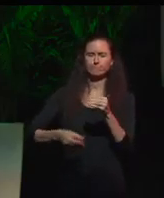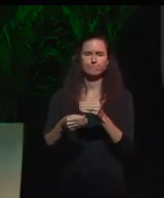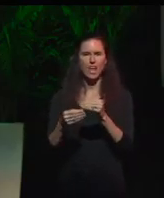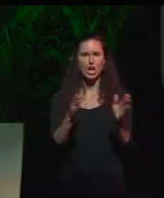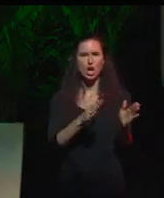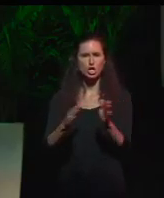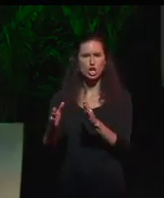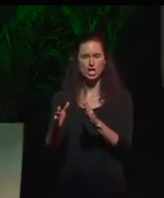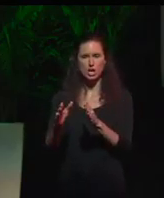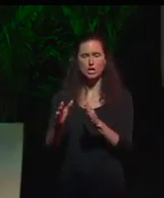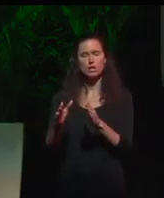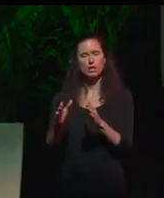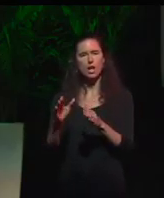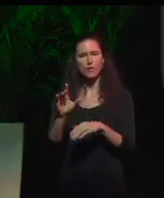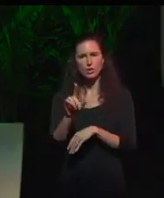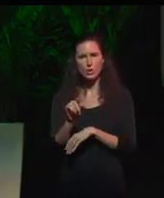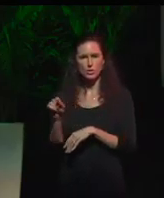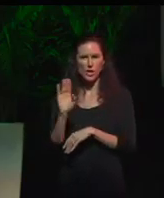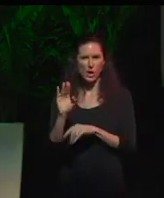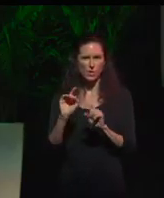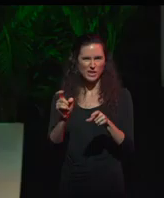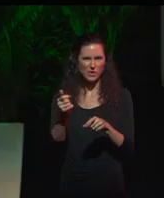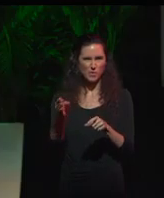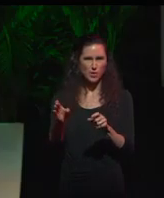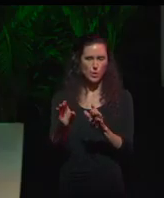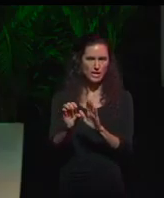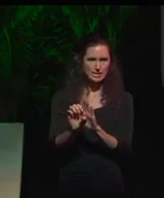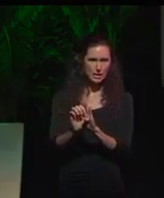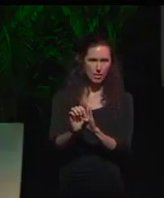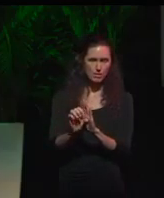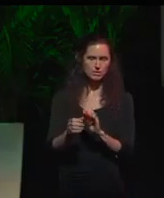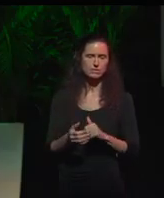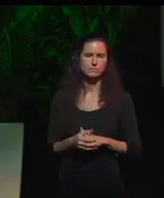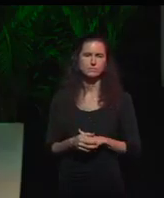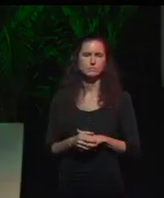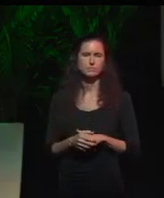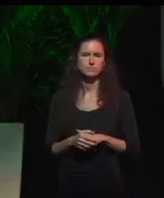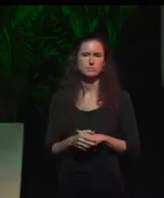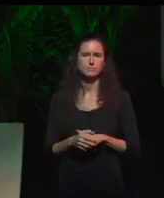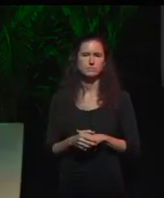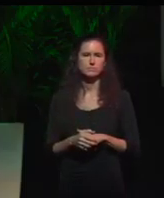in 2020, and I'll give you a few examples.